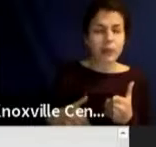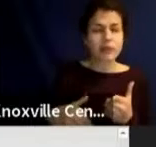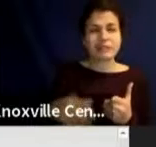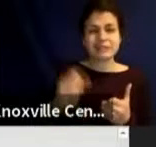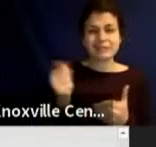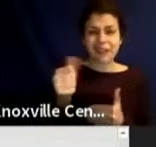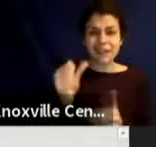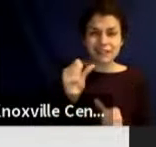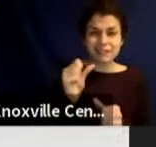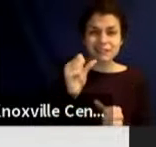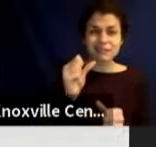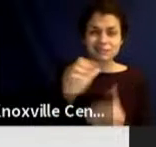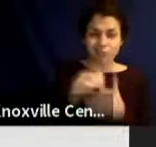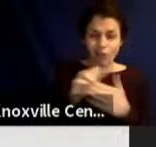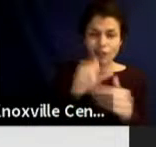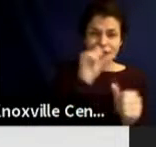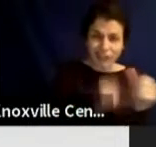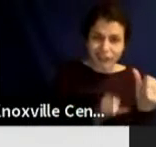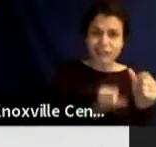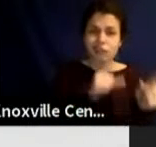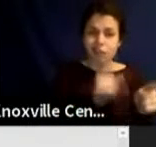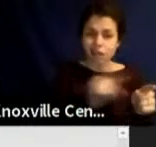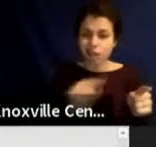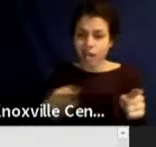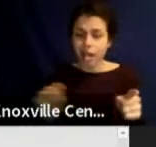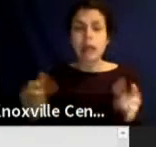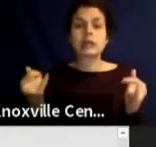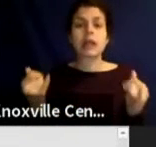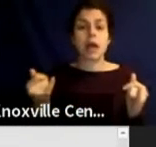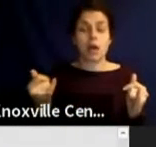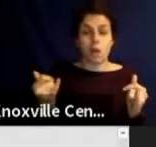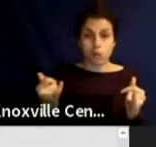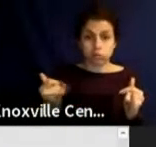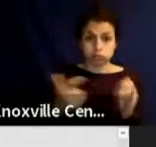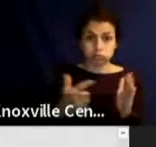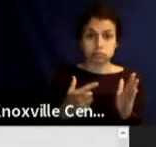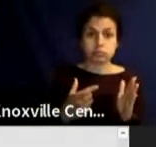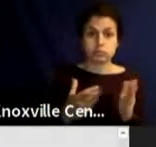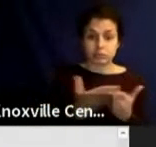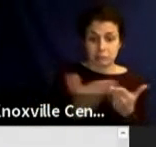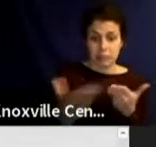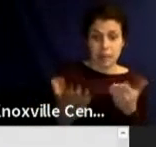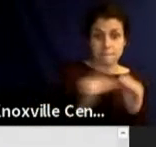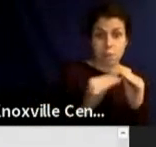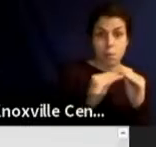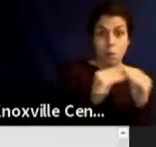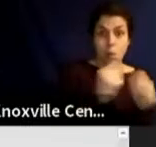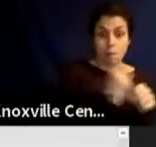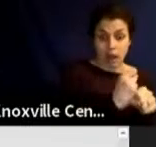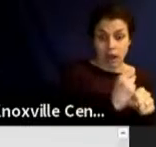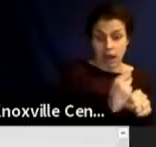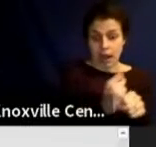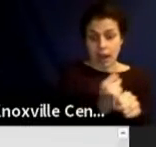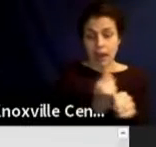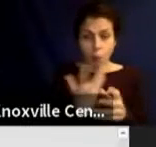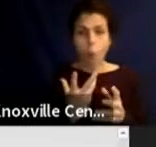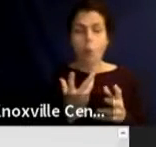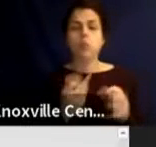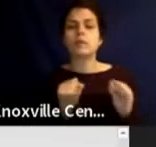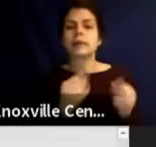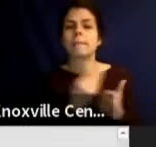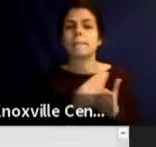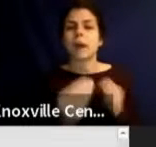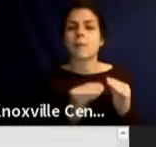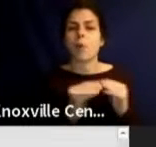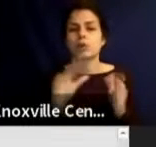and the price has gone down as the supply has gone up. So I don't know whether there's a specific mention of that